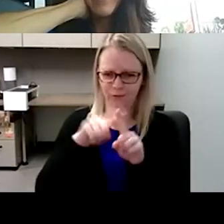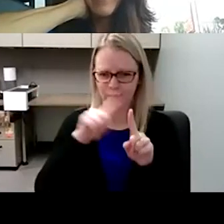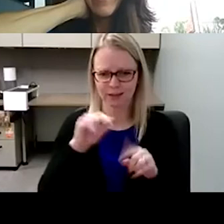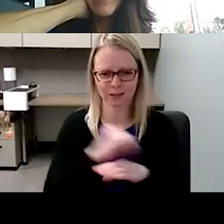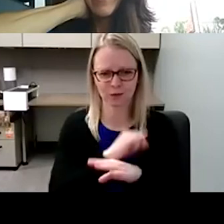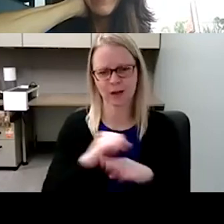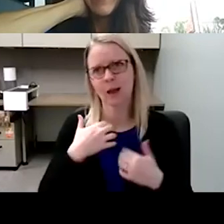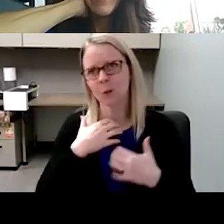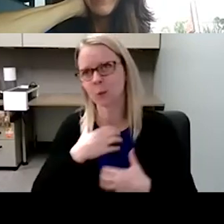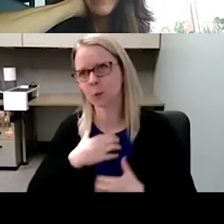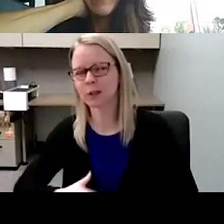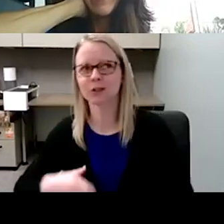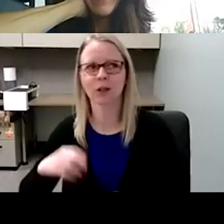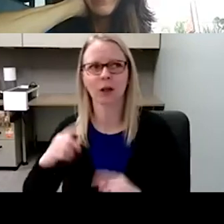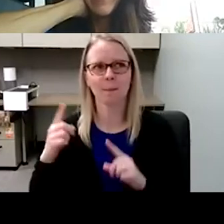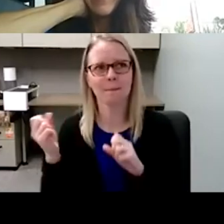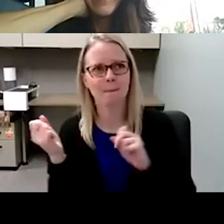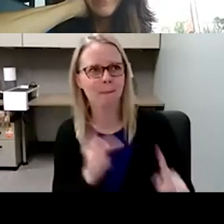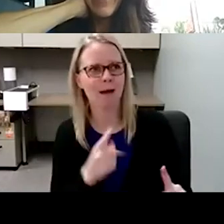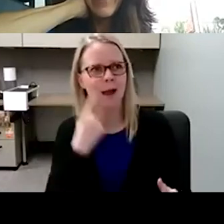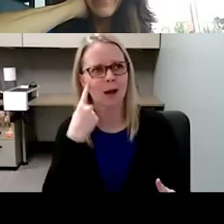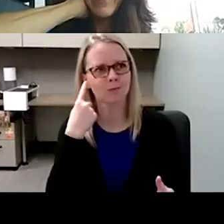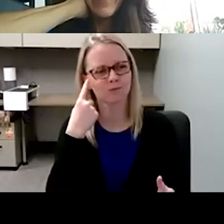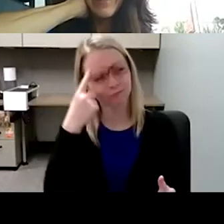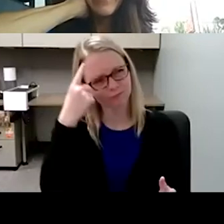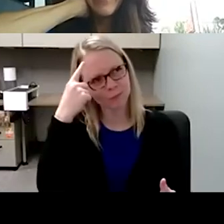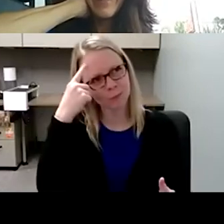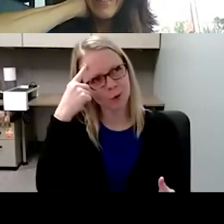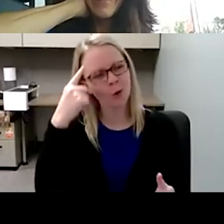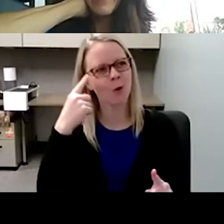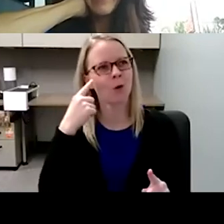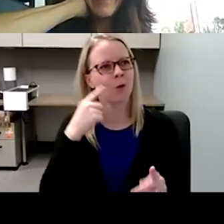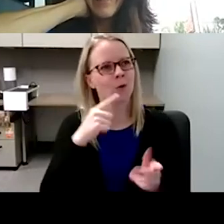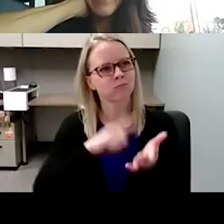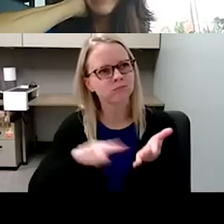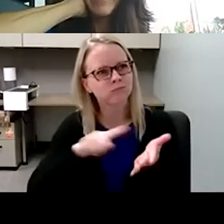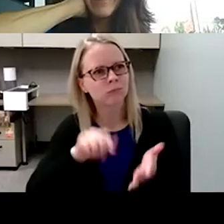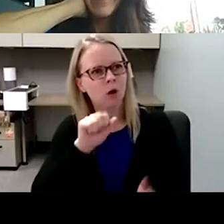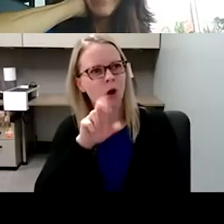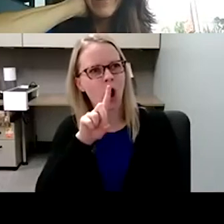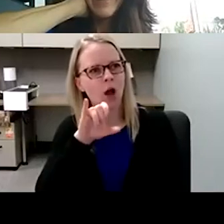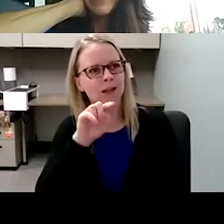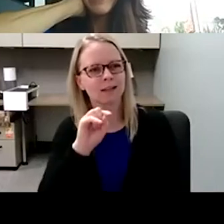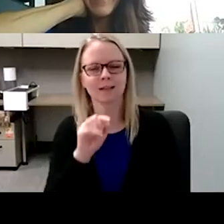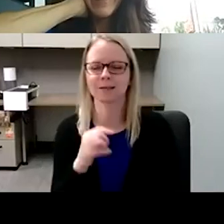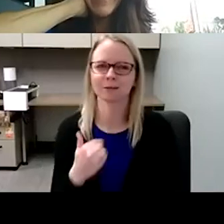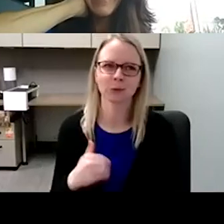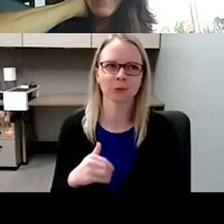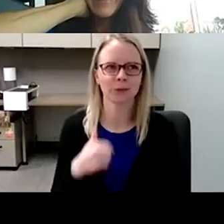You know, I left auditing many years ago, and I wish I was back in the field now. Much more fun than being a college professor.